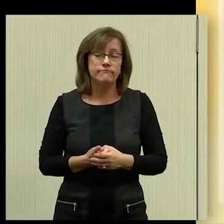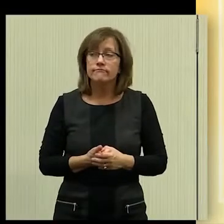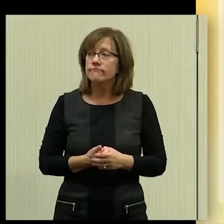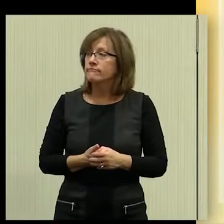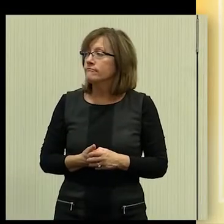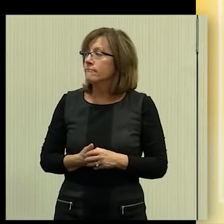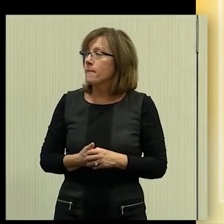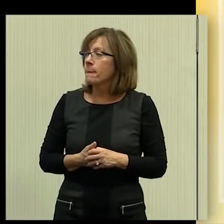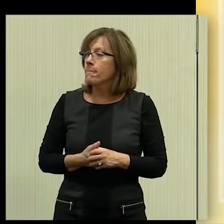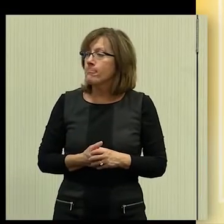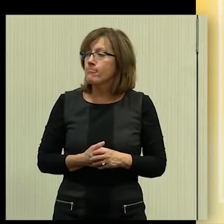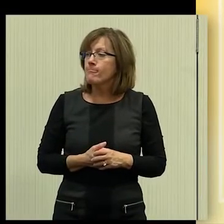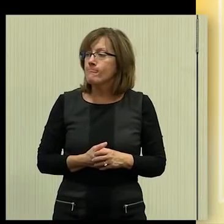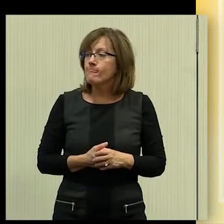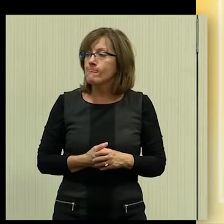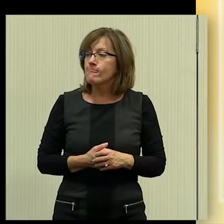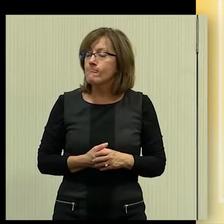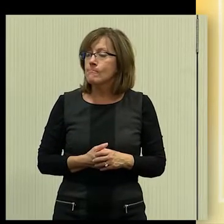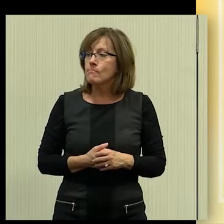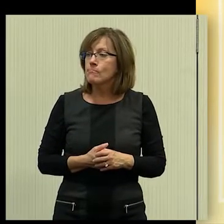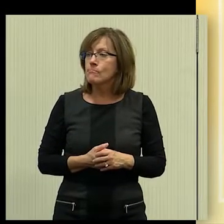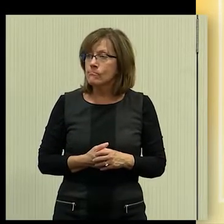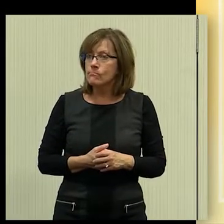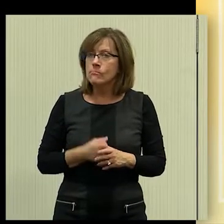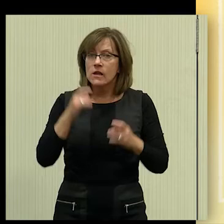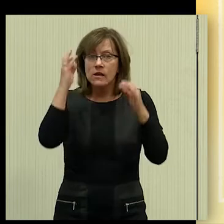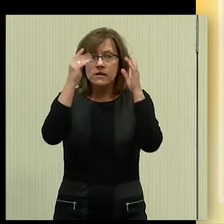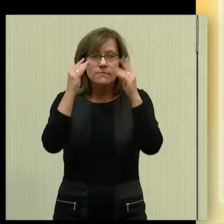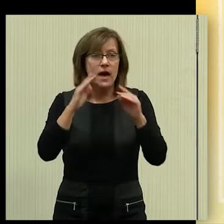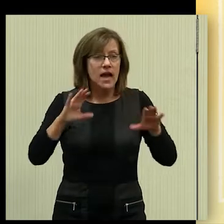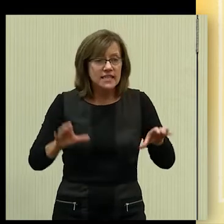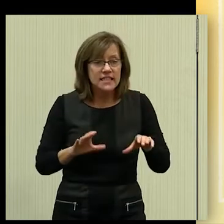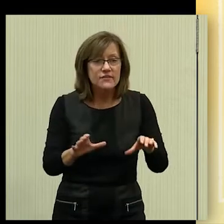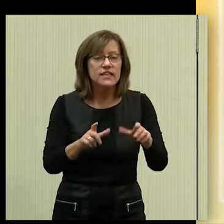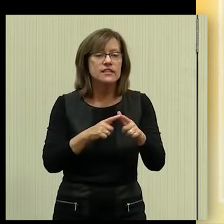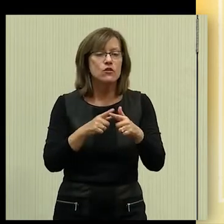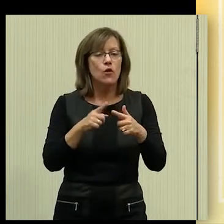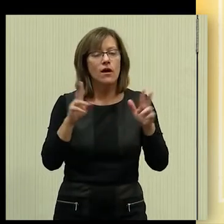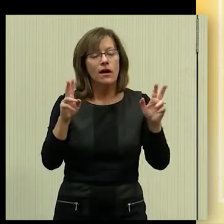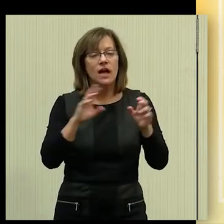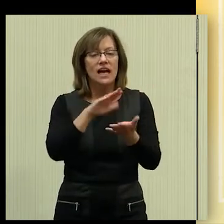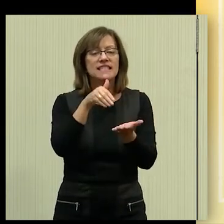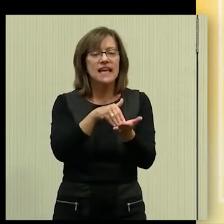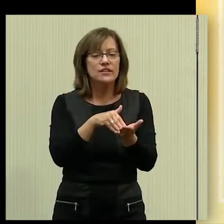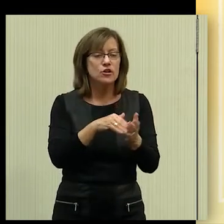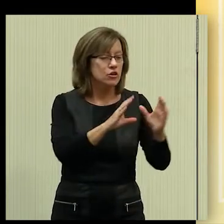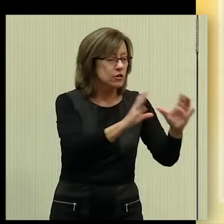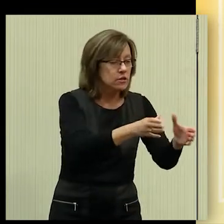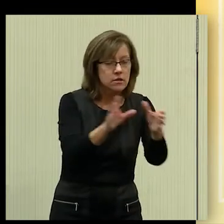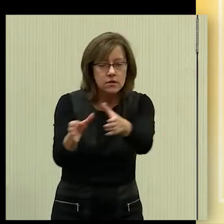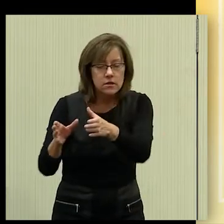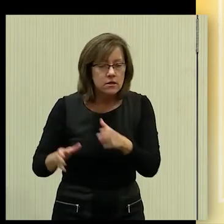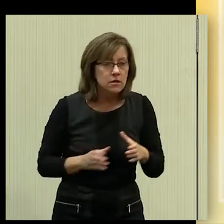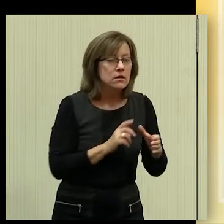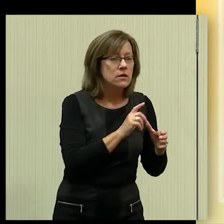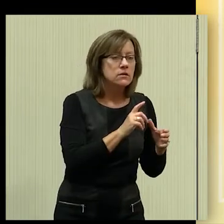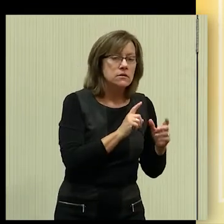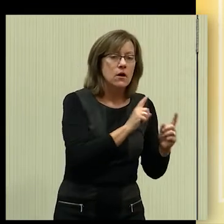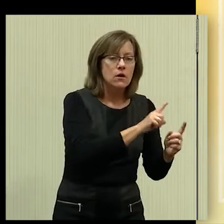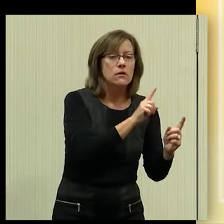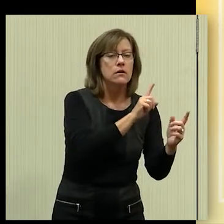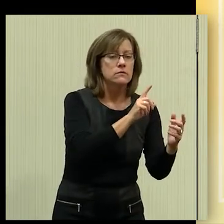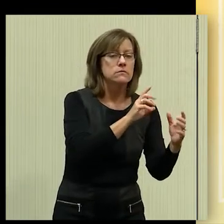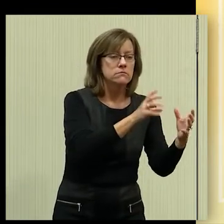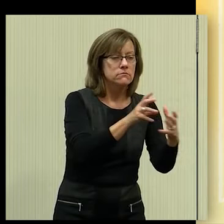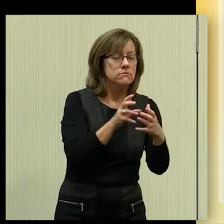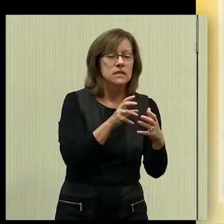When we think about activities or we think about centers, we want to make sure they're relevant to children's needs, interests, and lives. So culture comes